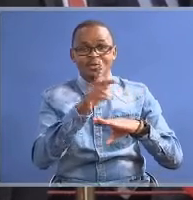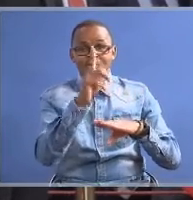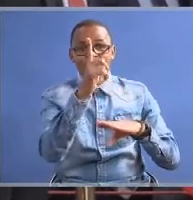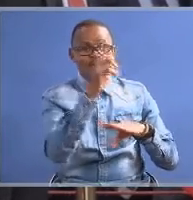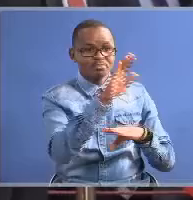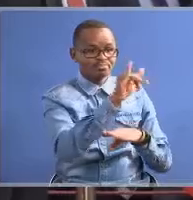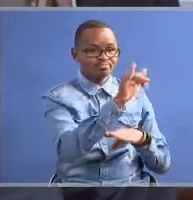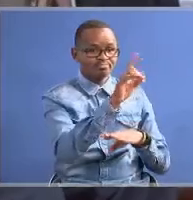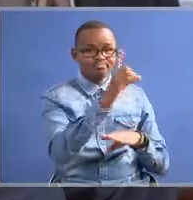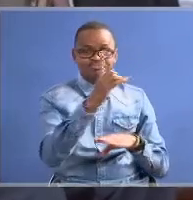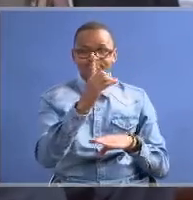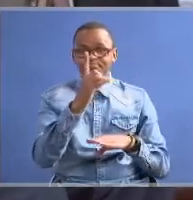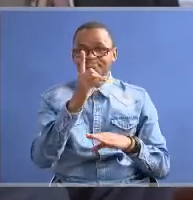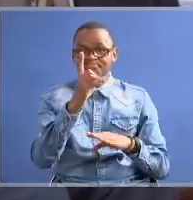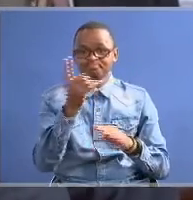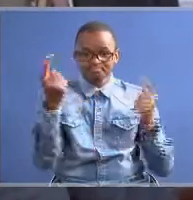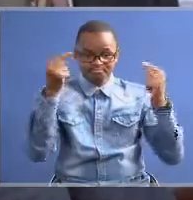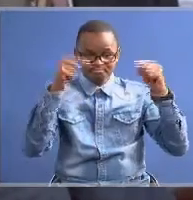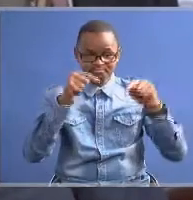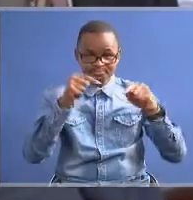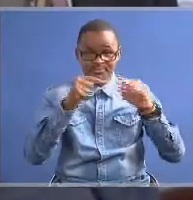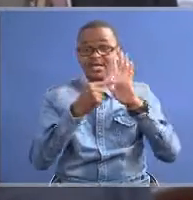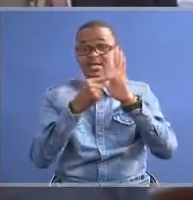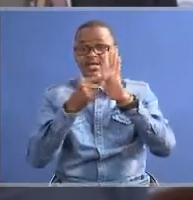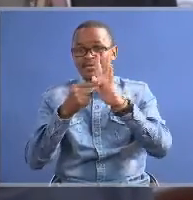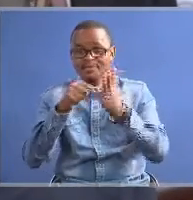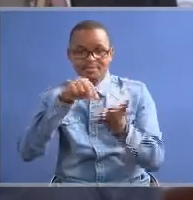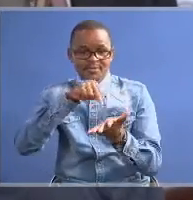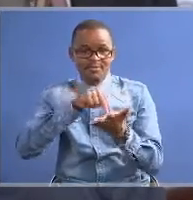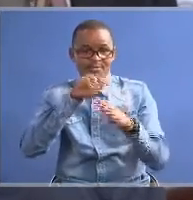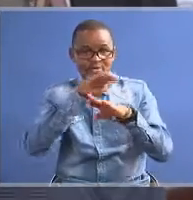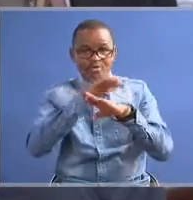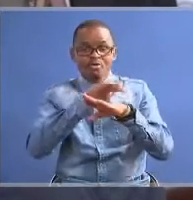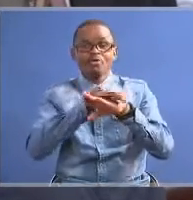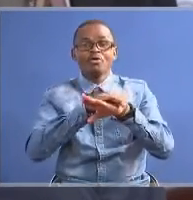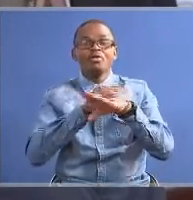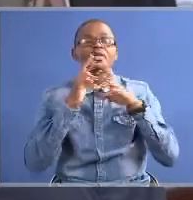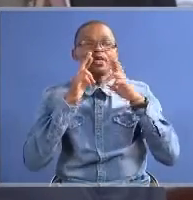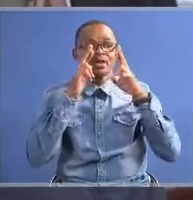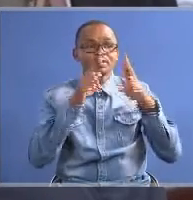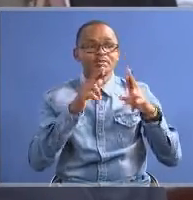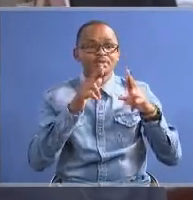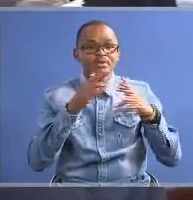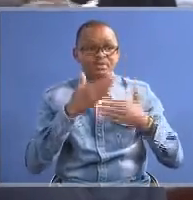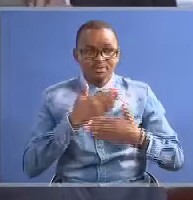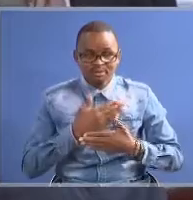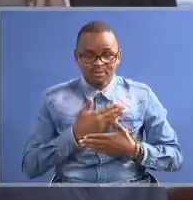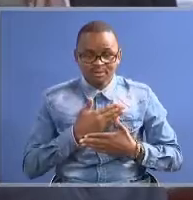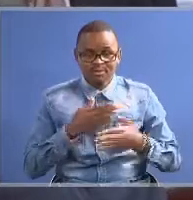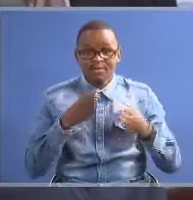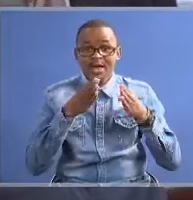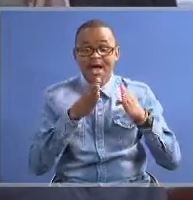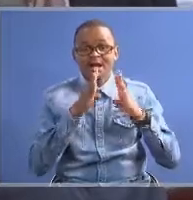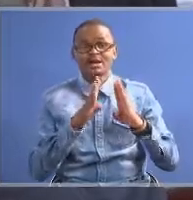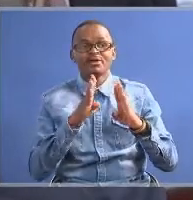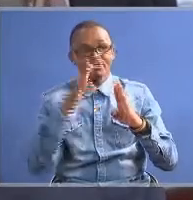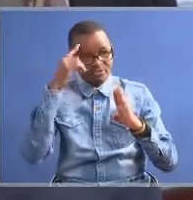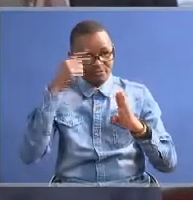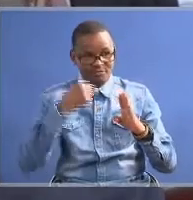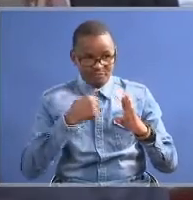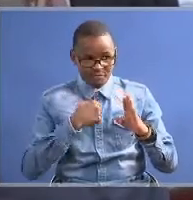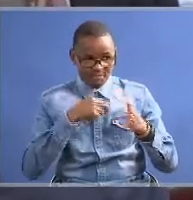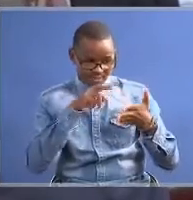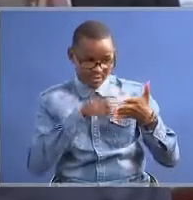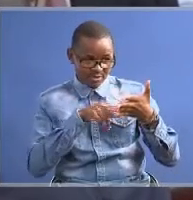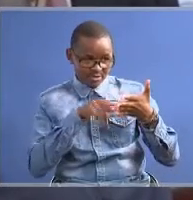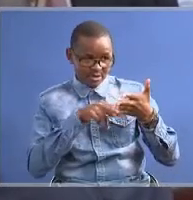One by one, politicians took to the podiums to express their stand on the report. Your Excellency, it will be a lie for me to leave